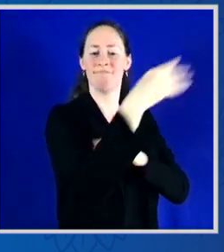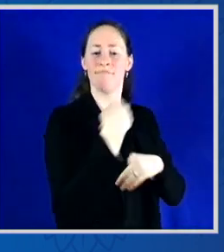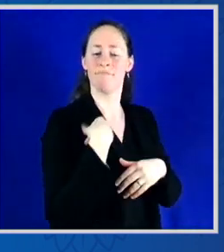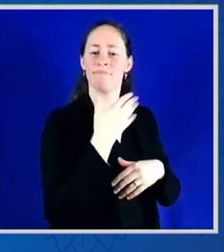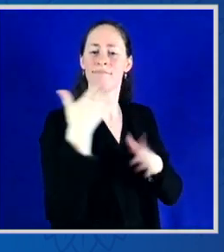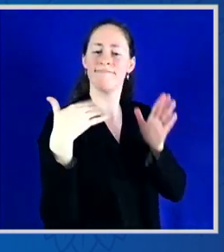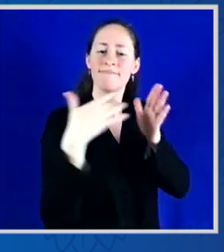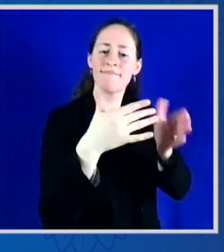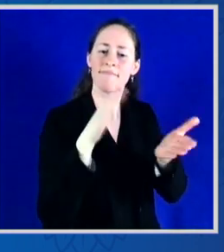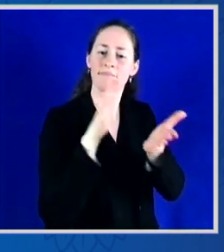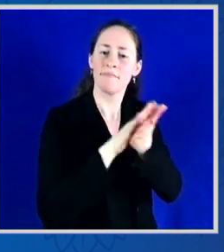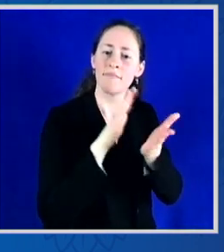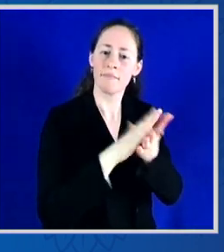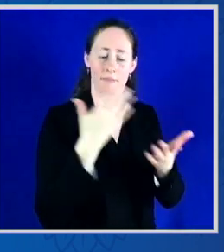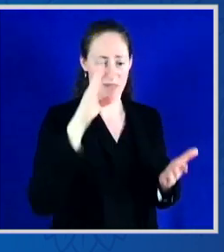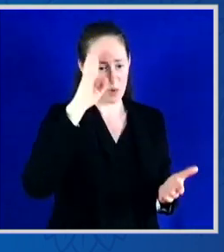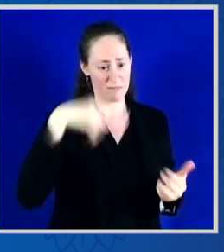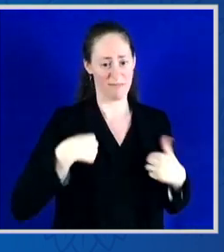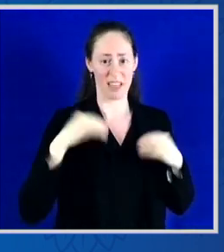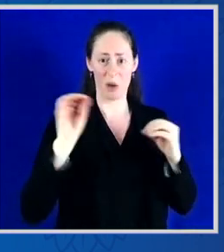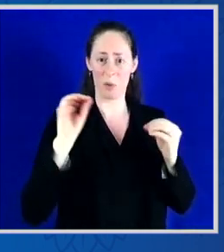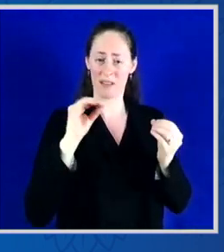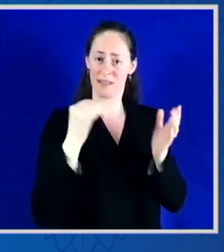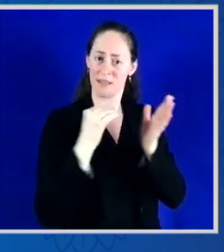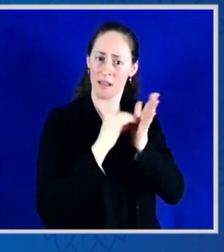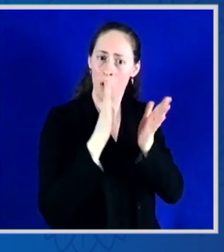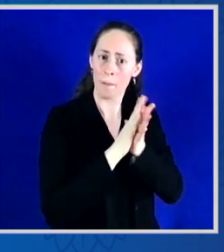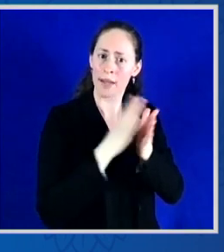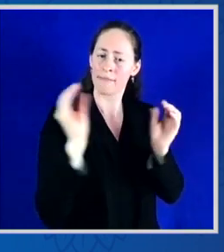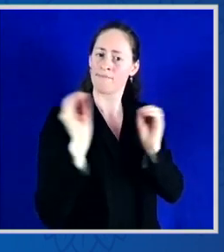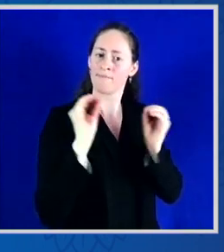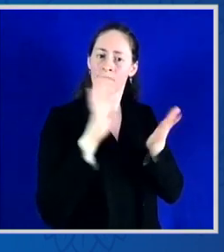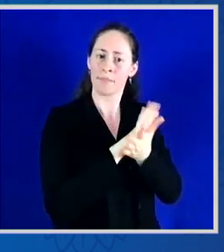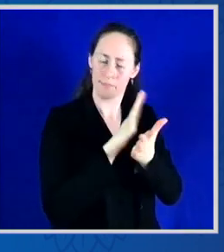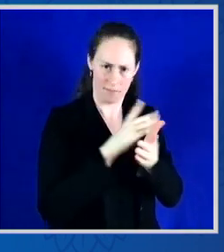I, when I was graduating from my nursing